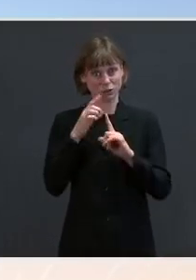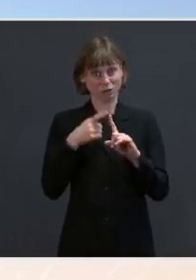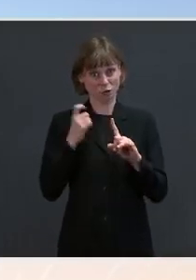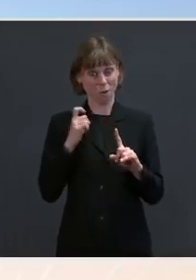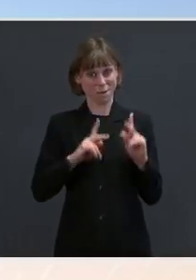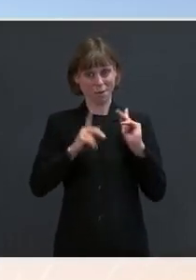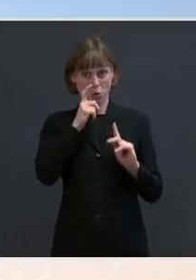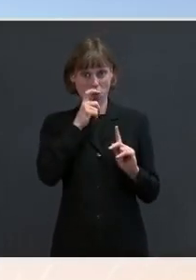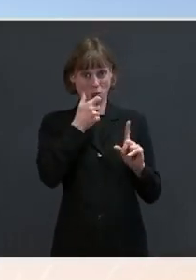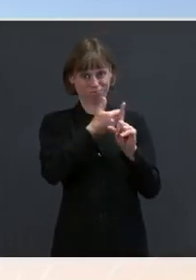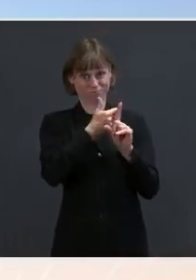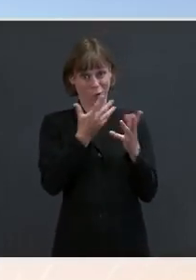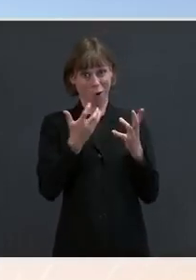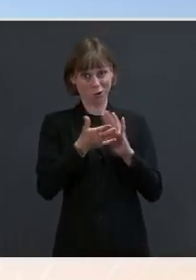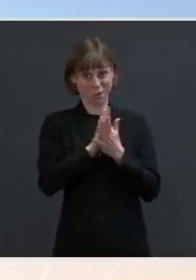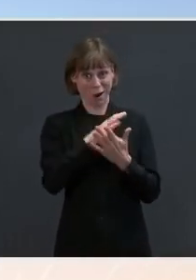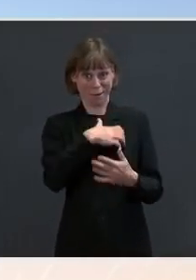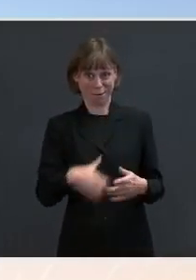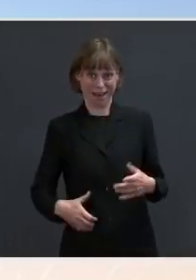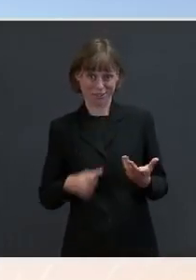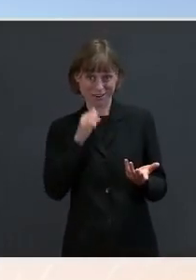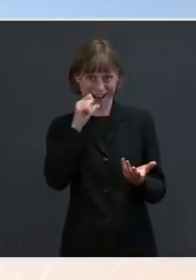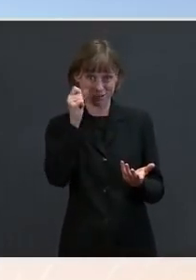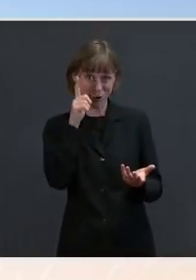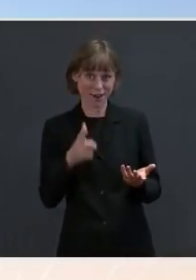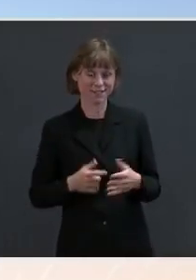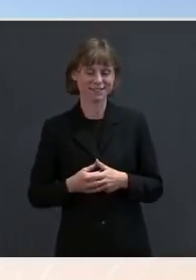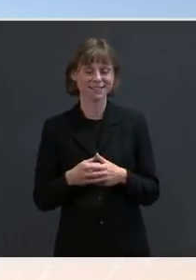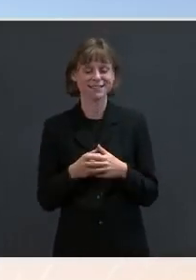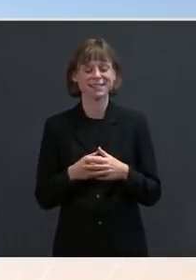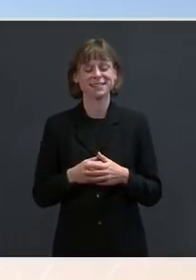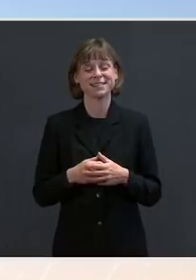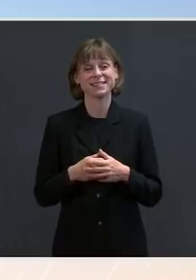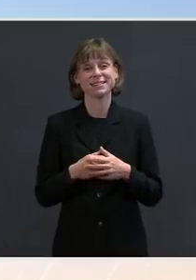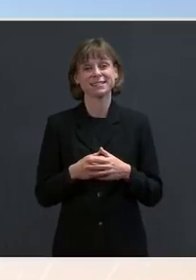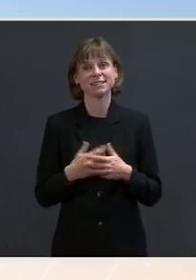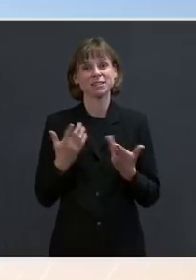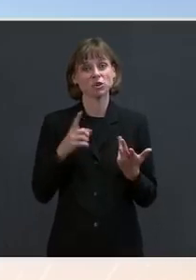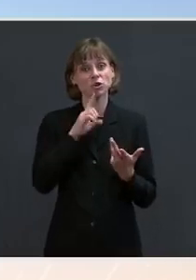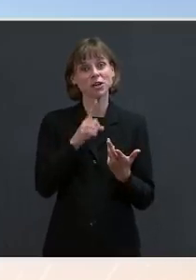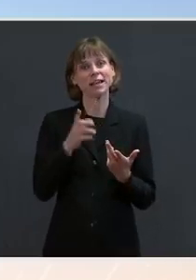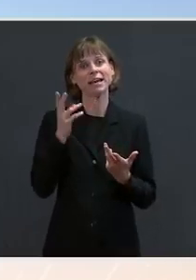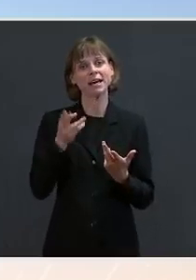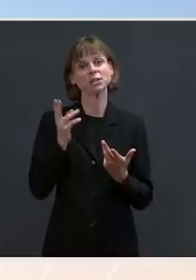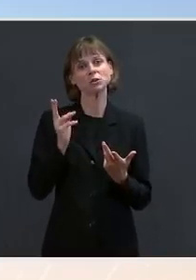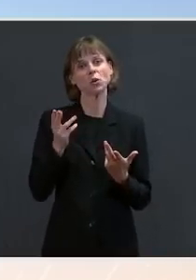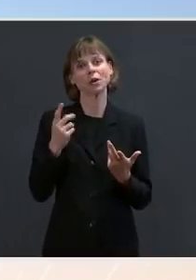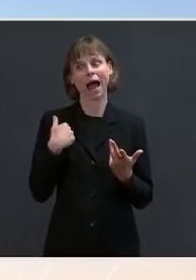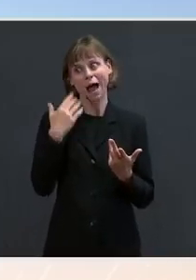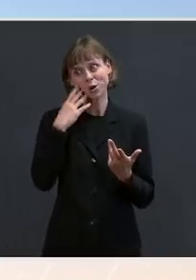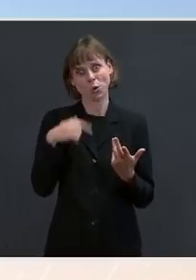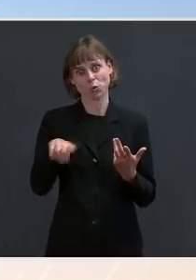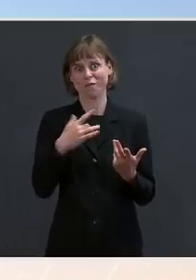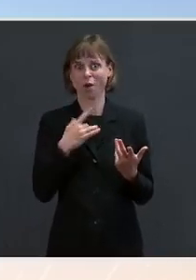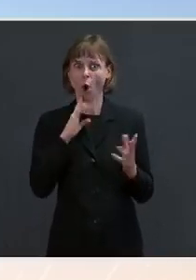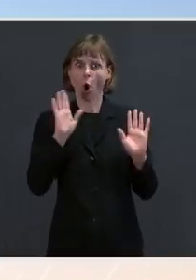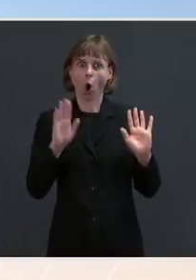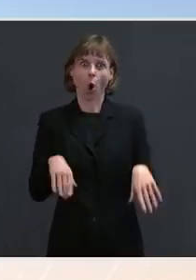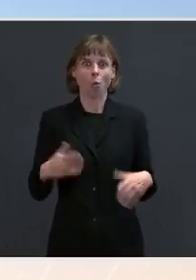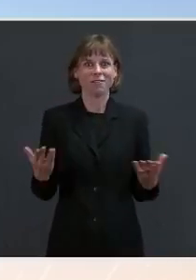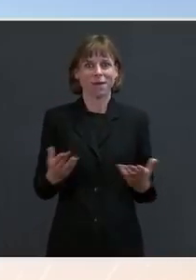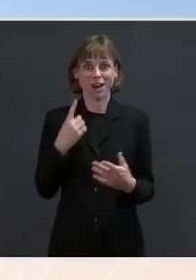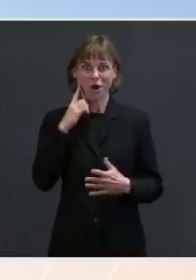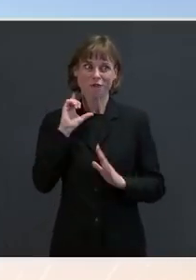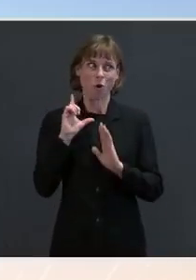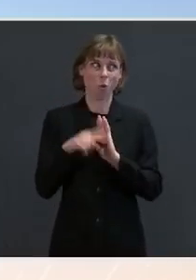you. I will say, you know, I think historically, I know we feel like we've all been here quite some time, but